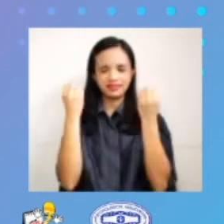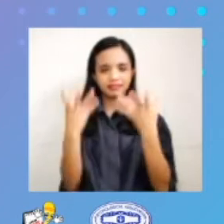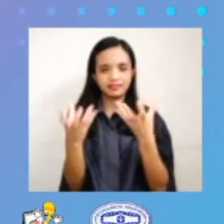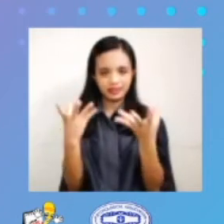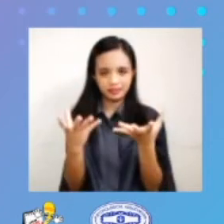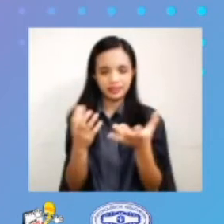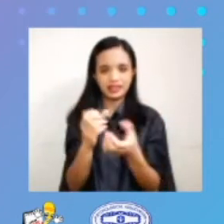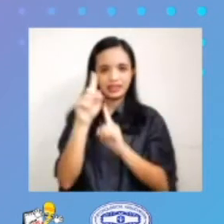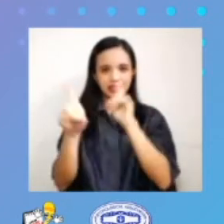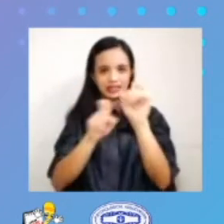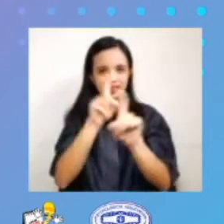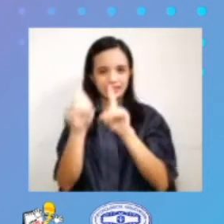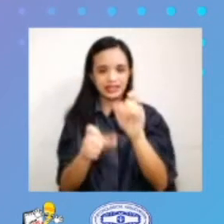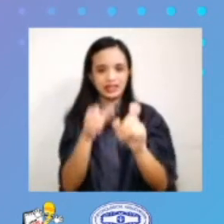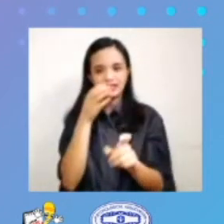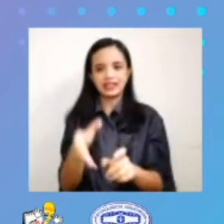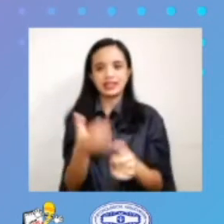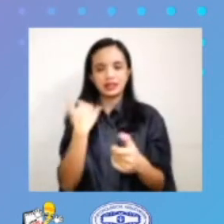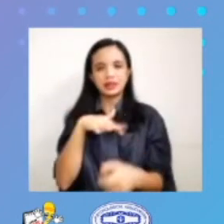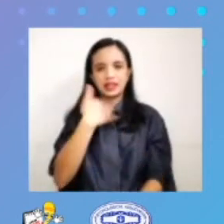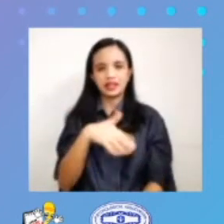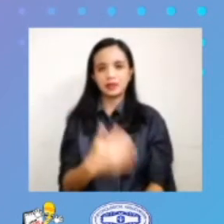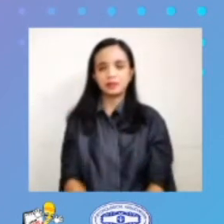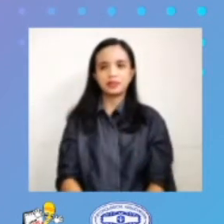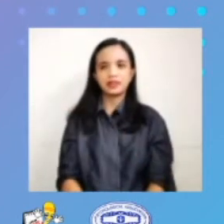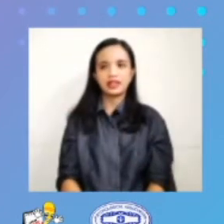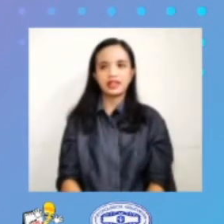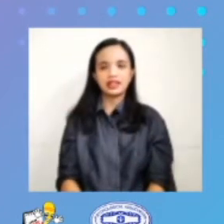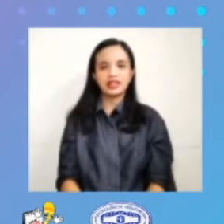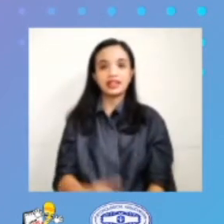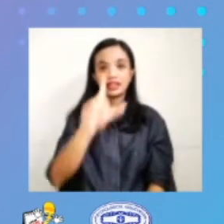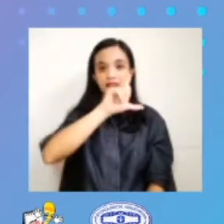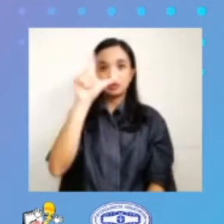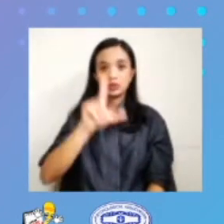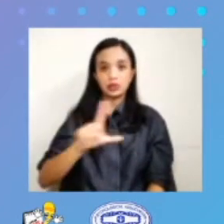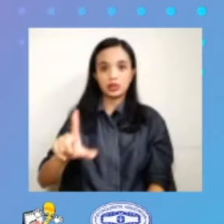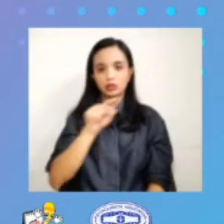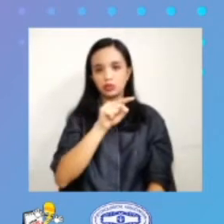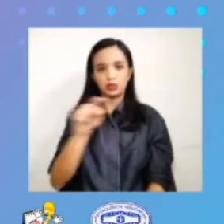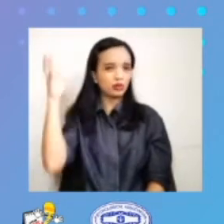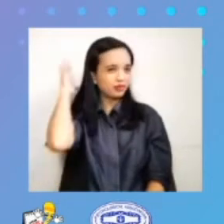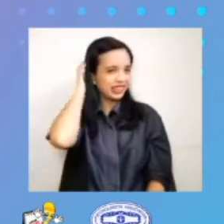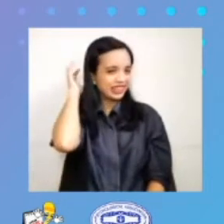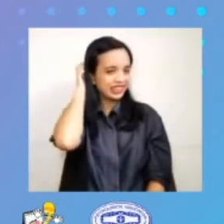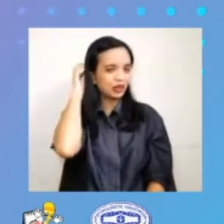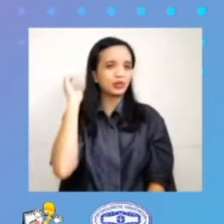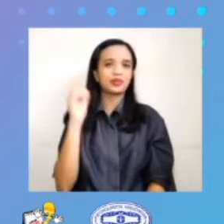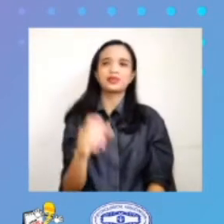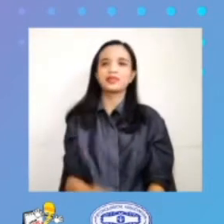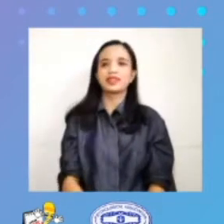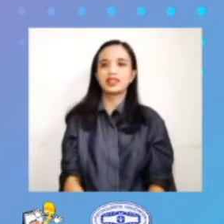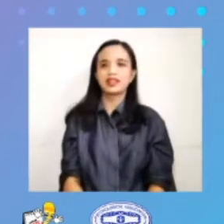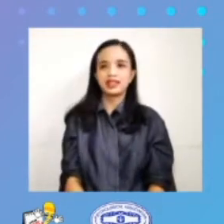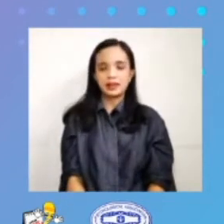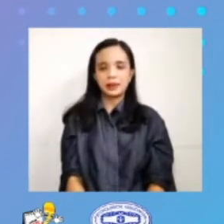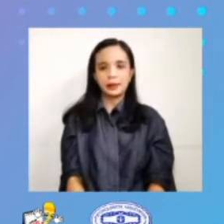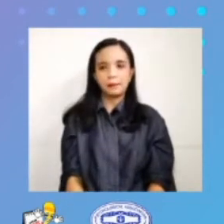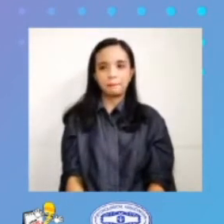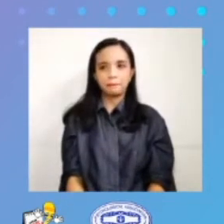that body positivity is a great movement nga. Because it empowers people to love